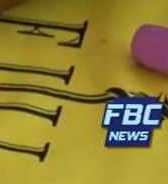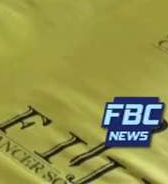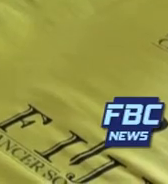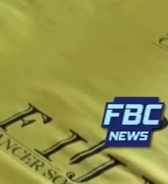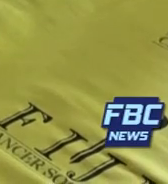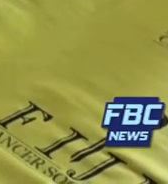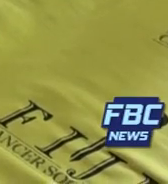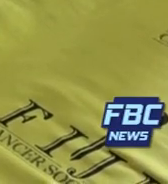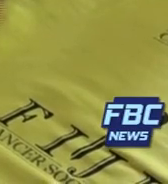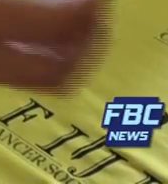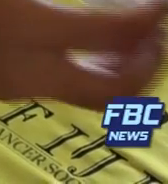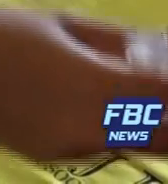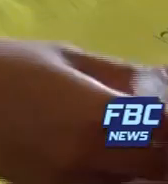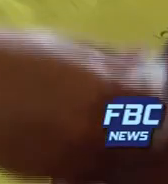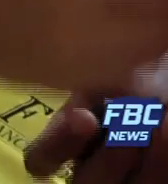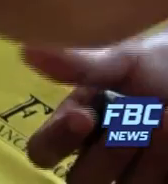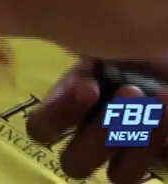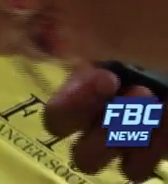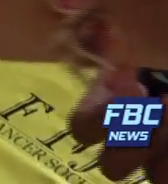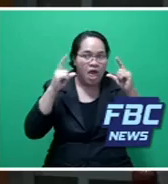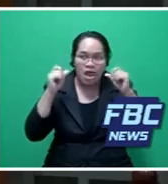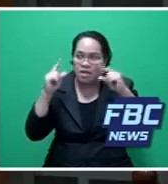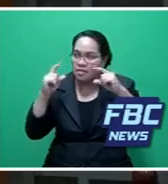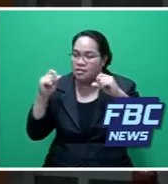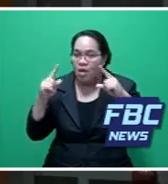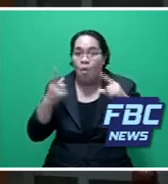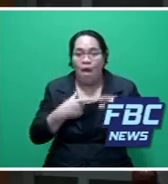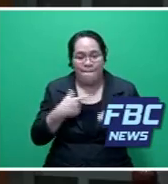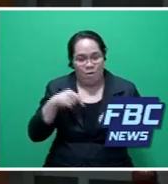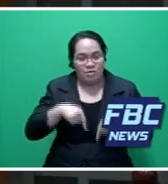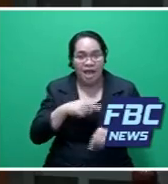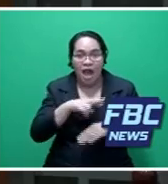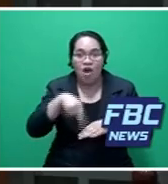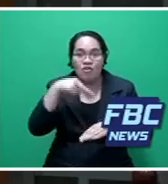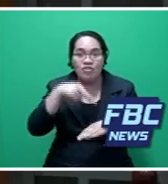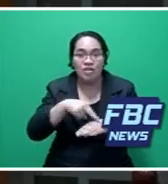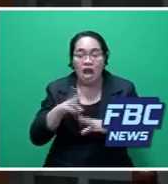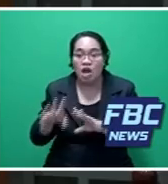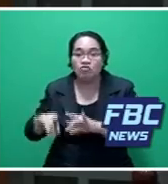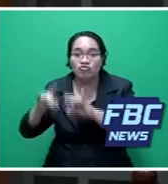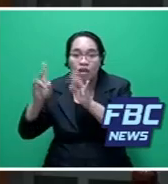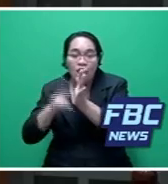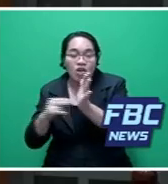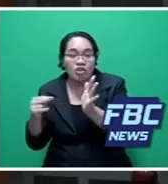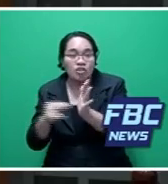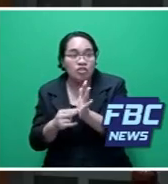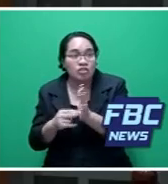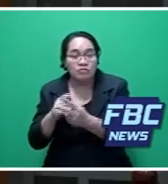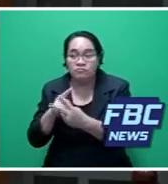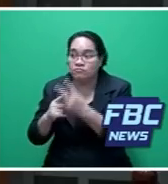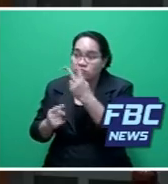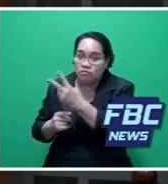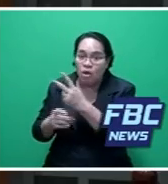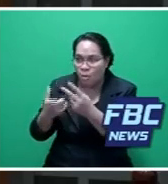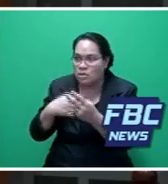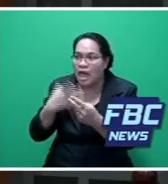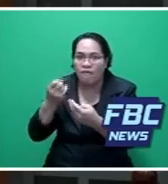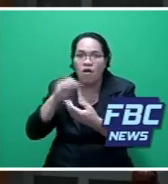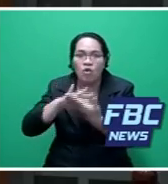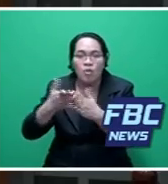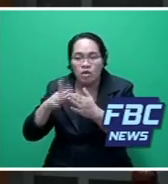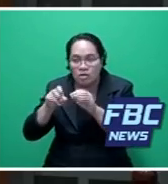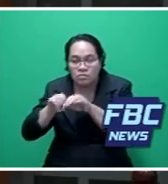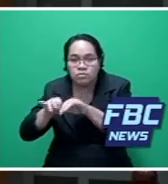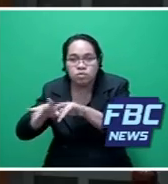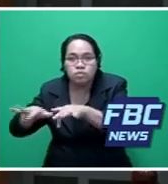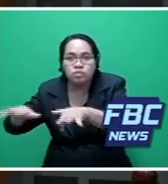vigilant and alert, and this is because in our region, Australia and New Zealand are both contending with community transmission as well